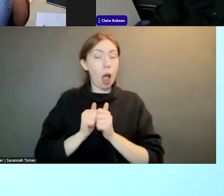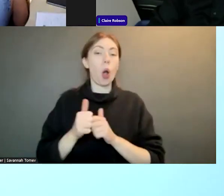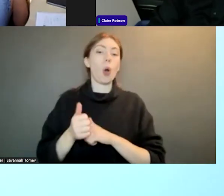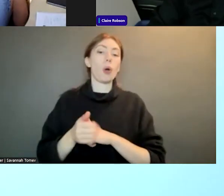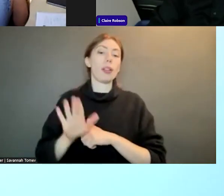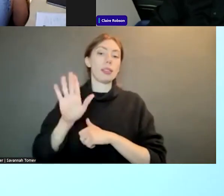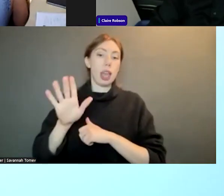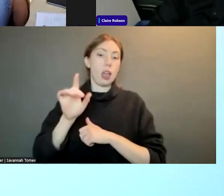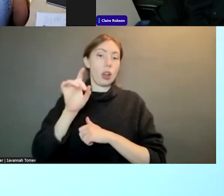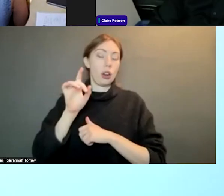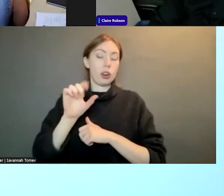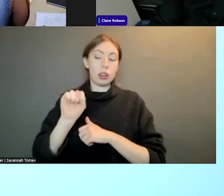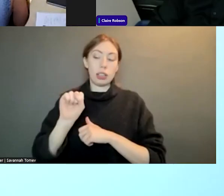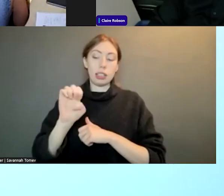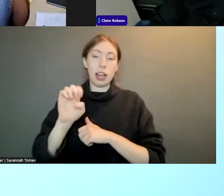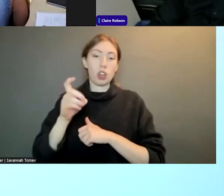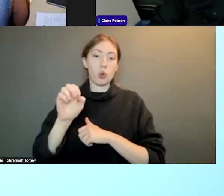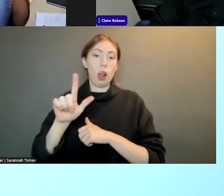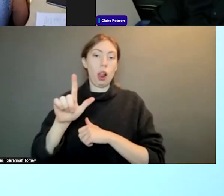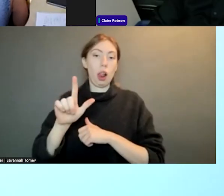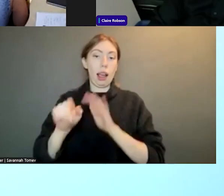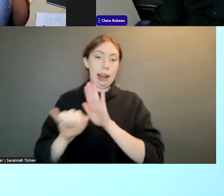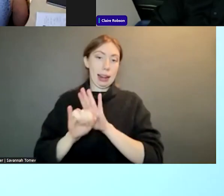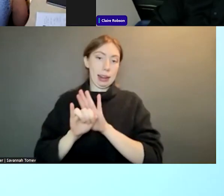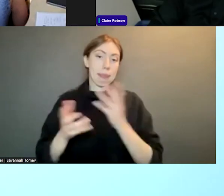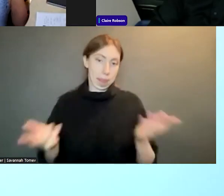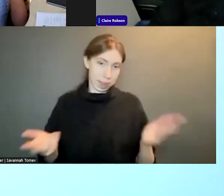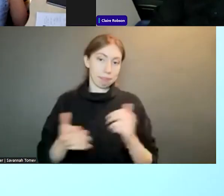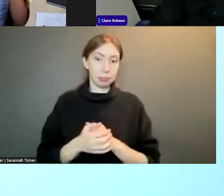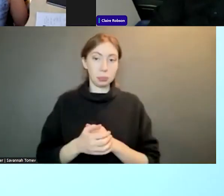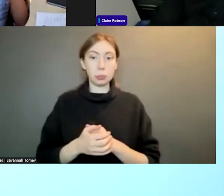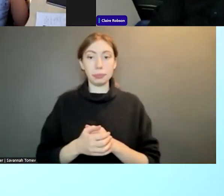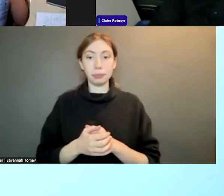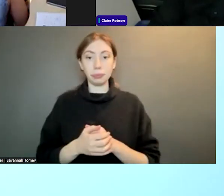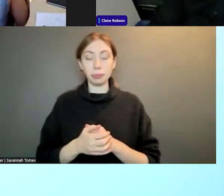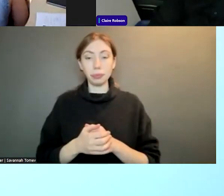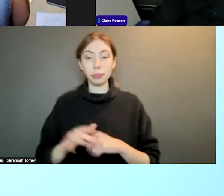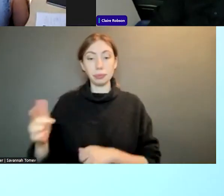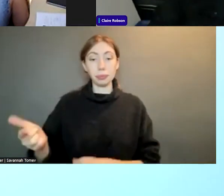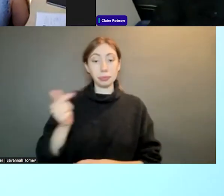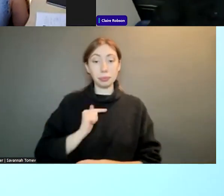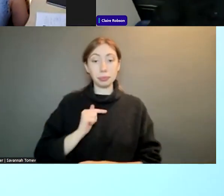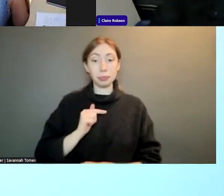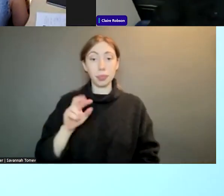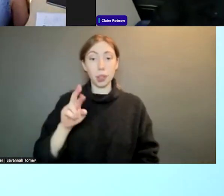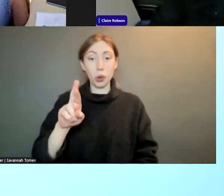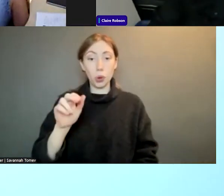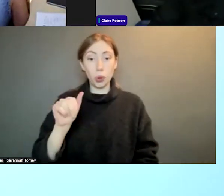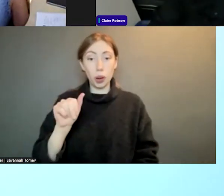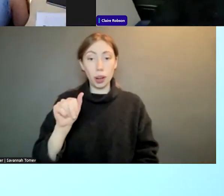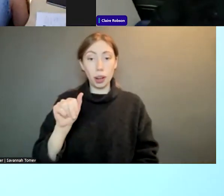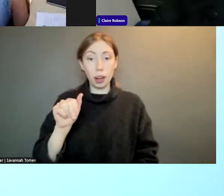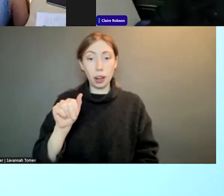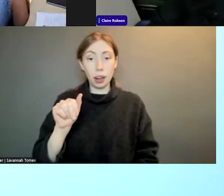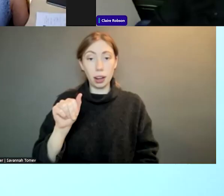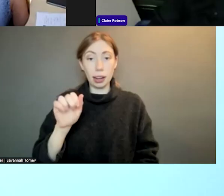chose to identify with. Thank you, Gloria and Claire, for that explanation. We have another question sort of building